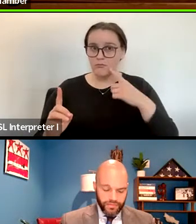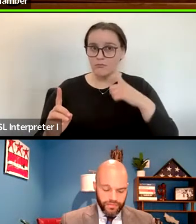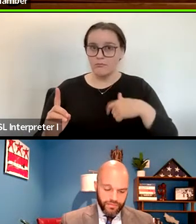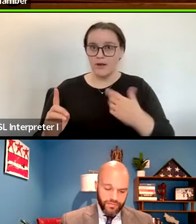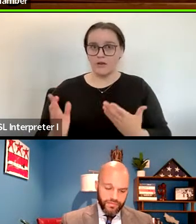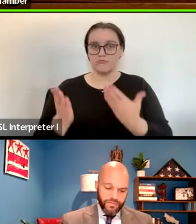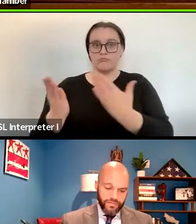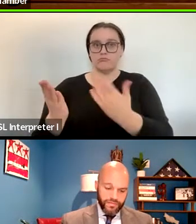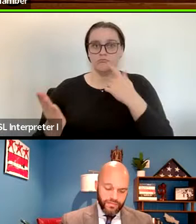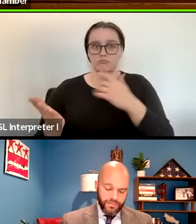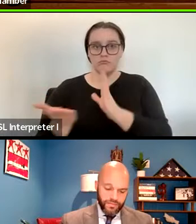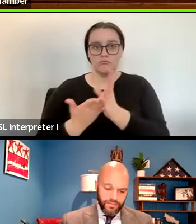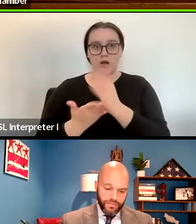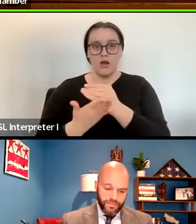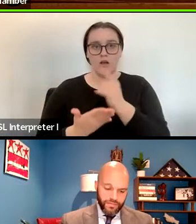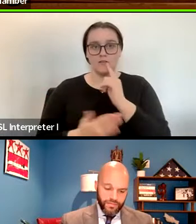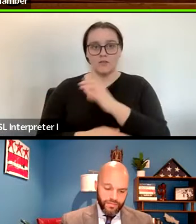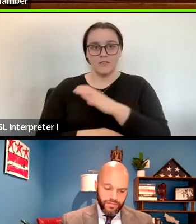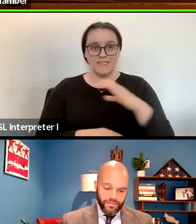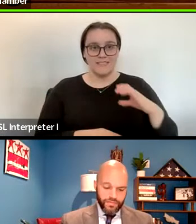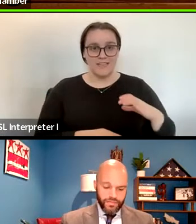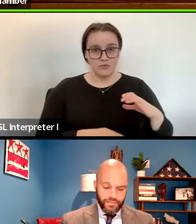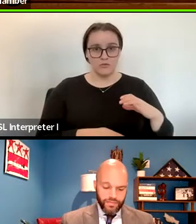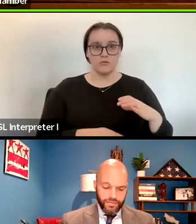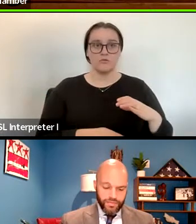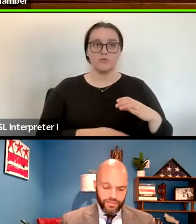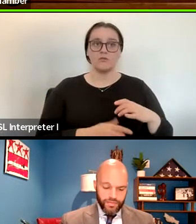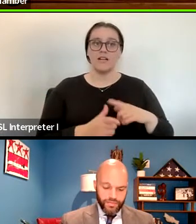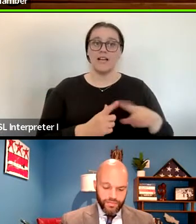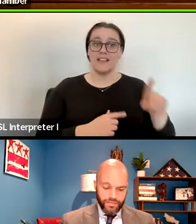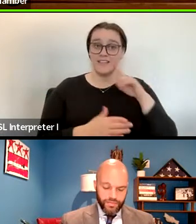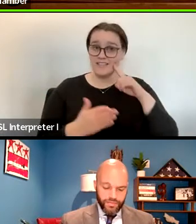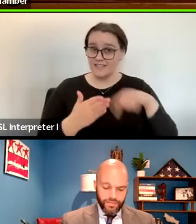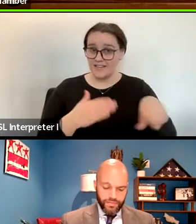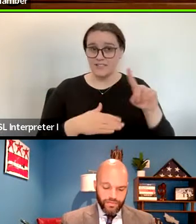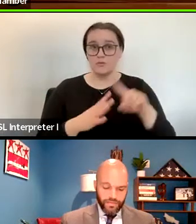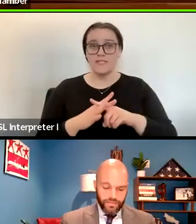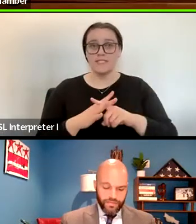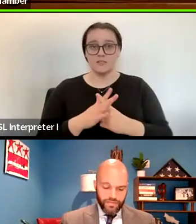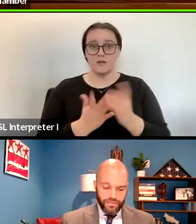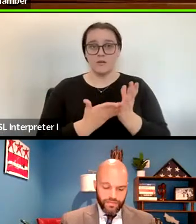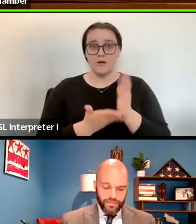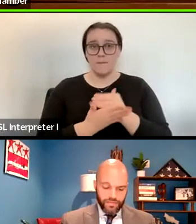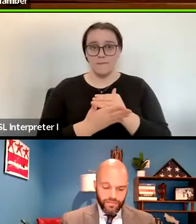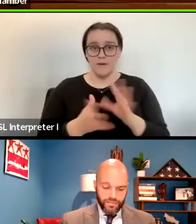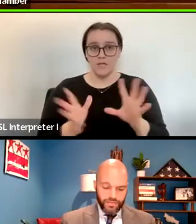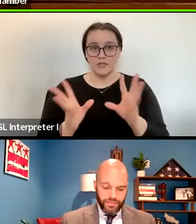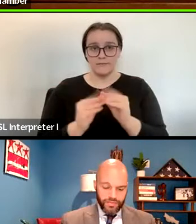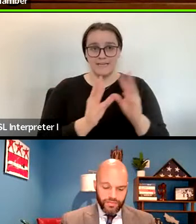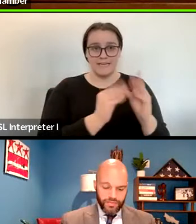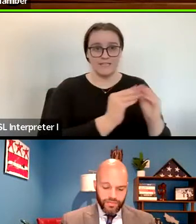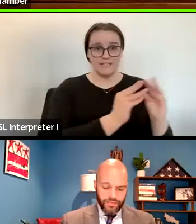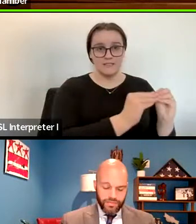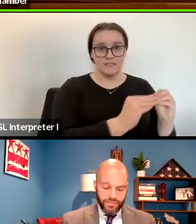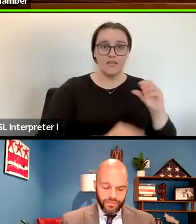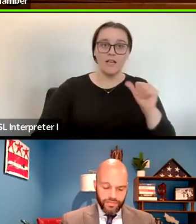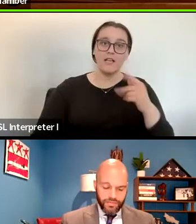then we have hearings beginning next week on the budget. And April